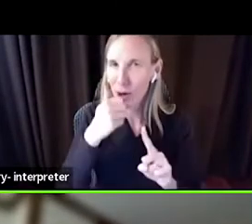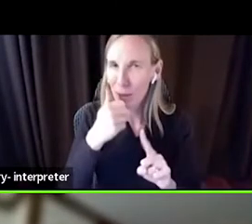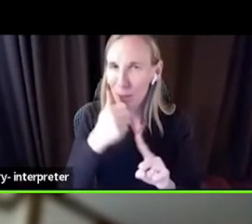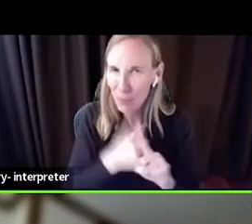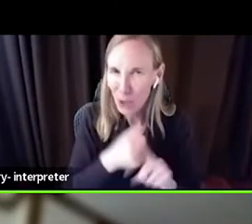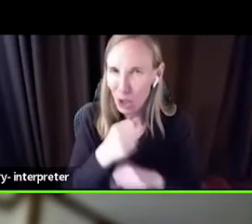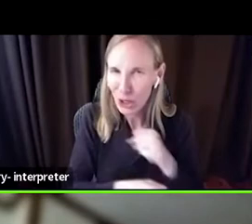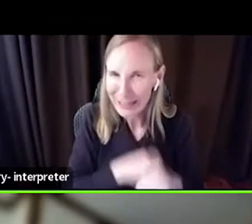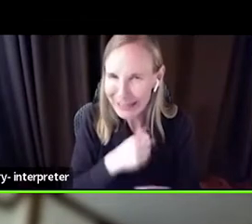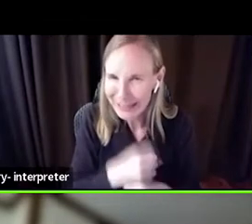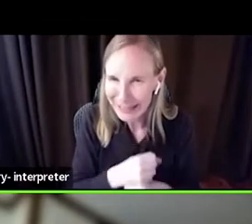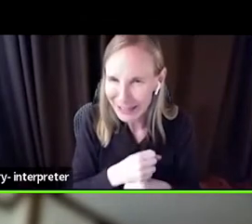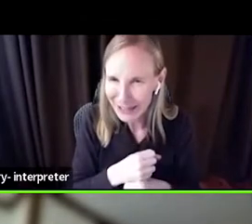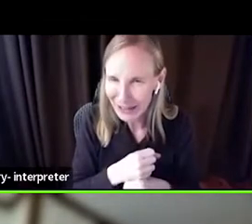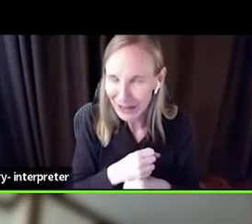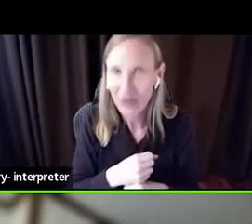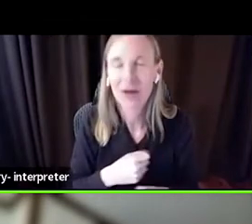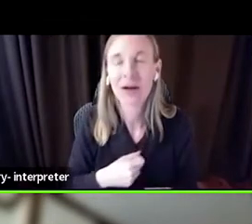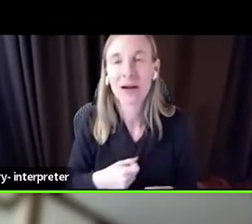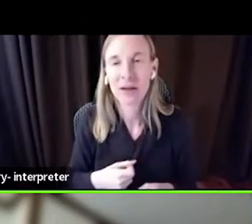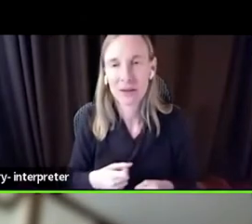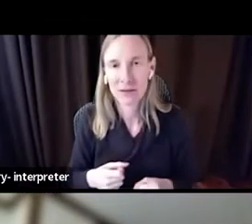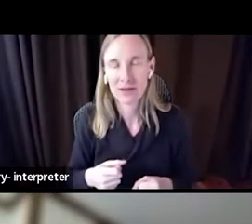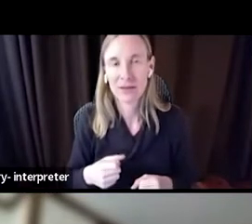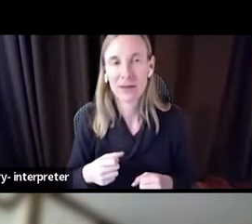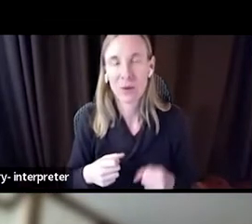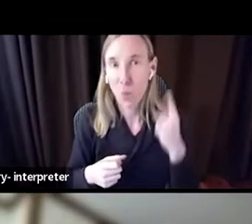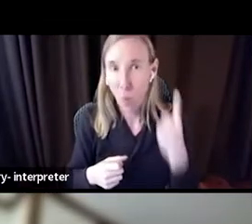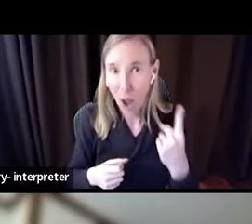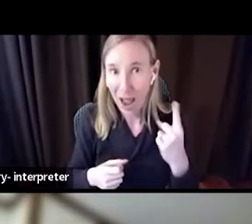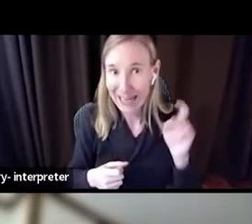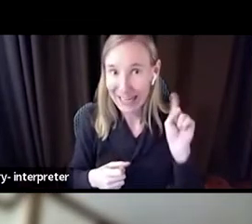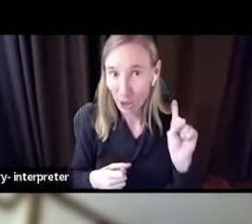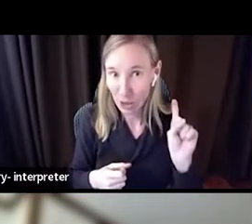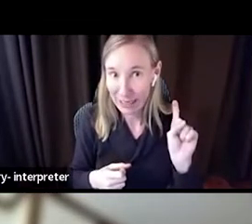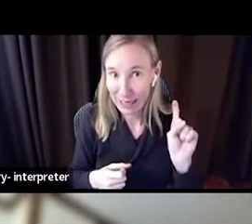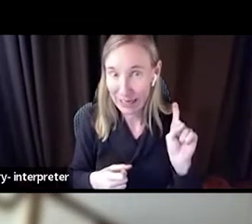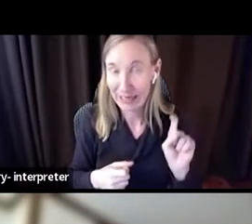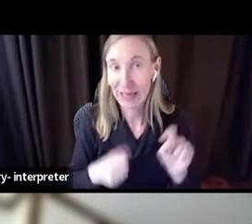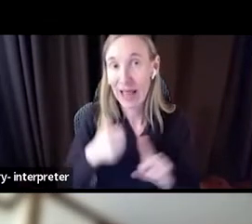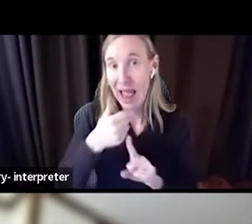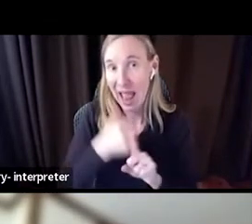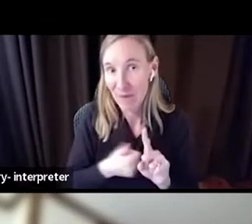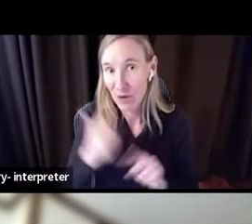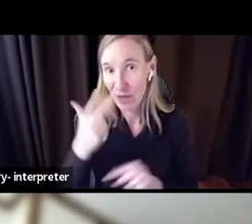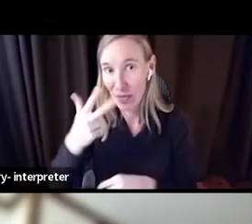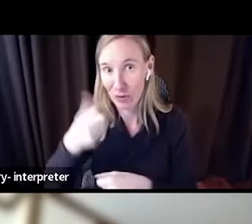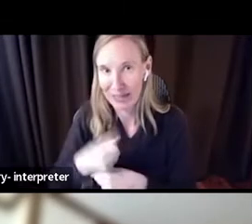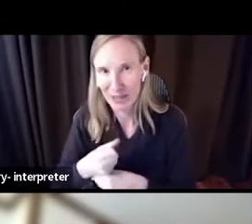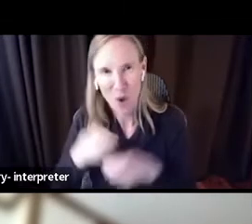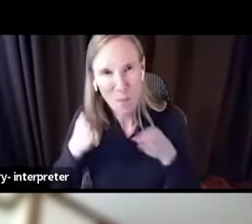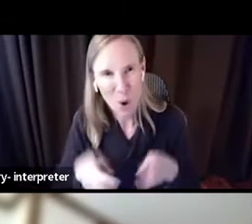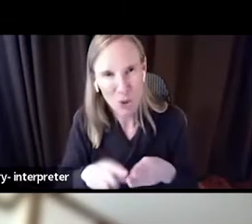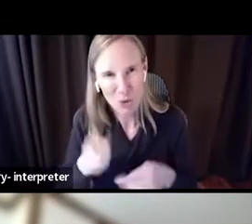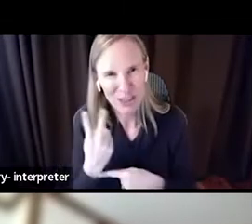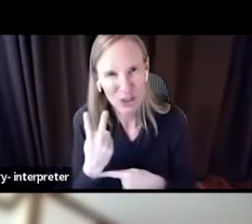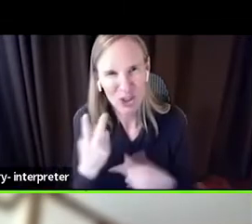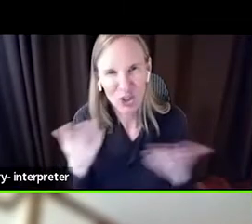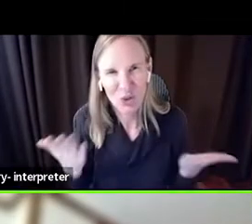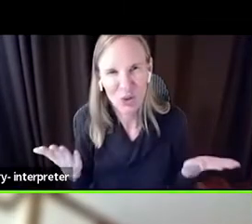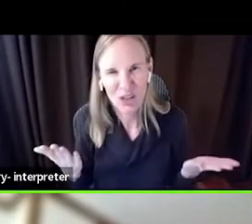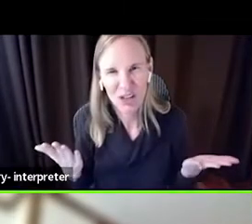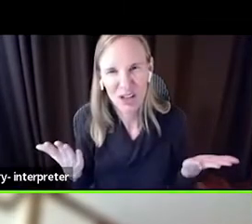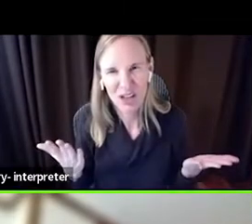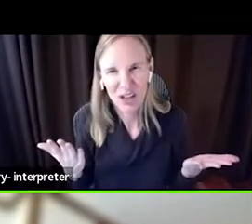It was every 3 years. So one hearing aid every 3 years. So a person who needs two hearing aids per